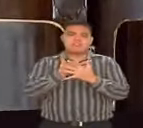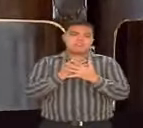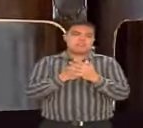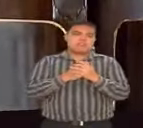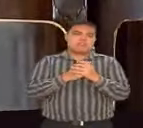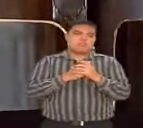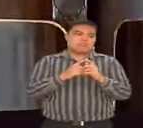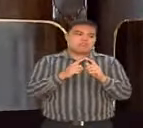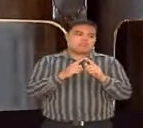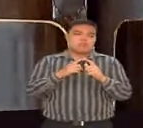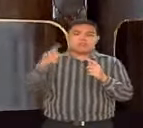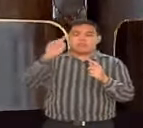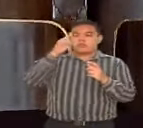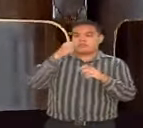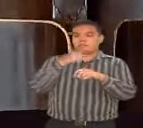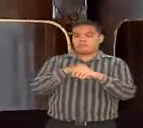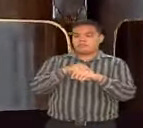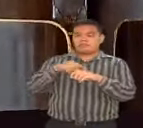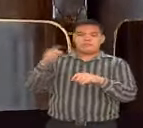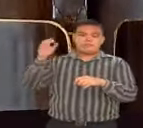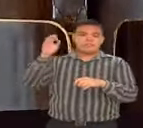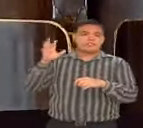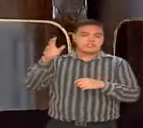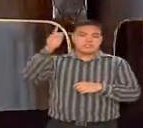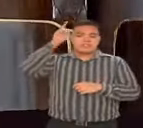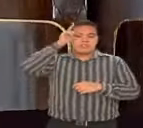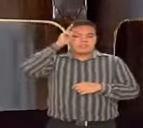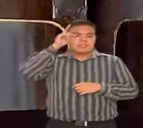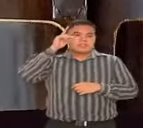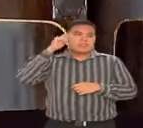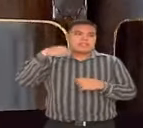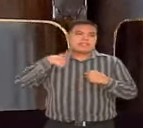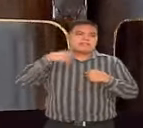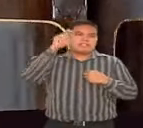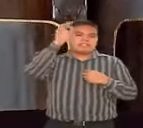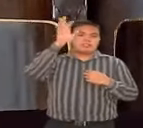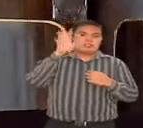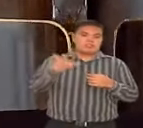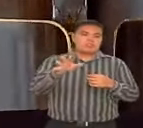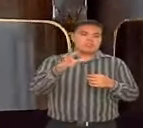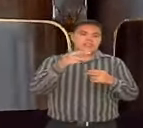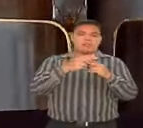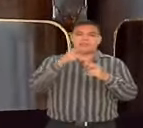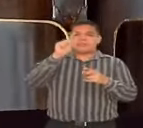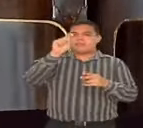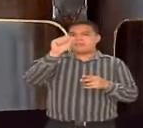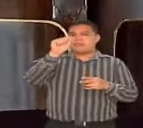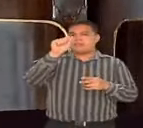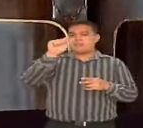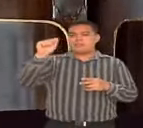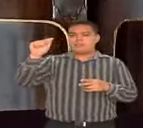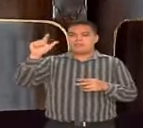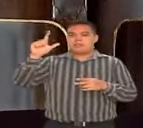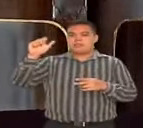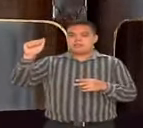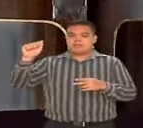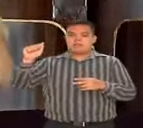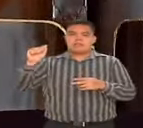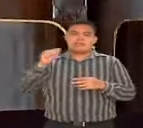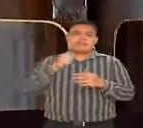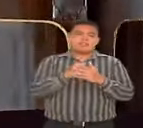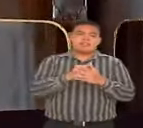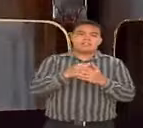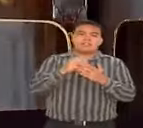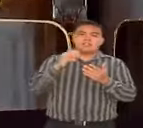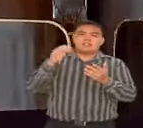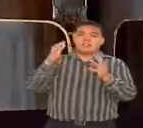may... When I talked the other day, I just learned Pastor Stephen Taala o gang ato mga kaigsunan sa Jackson Heights,